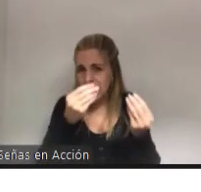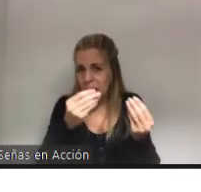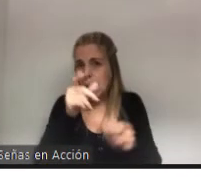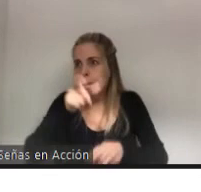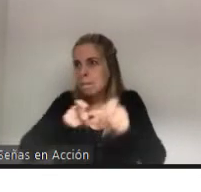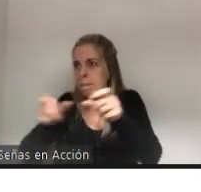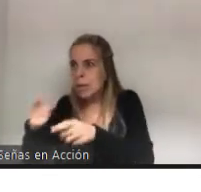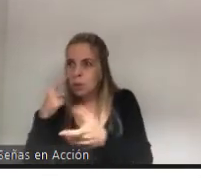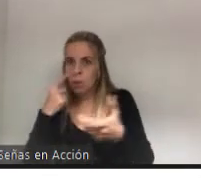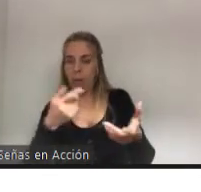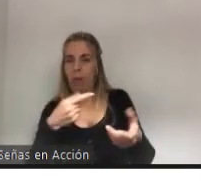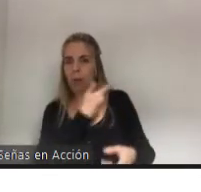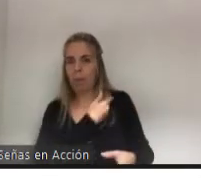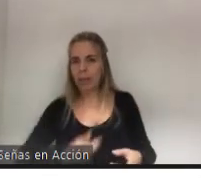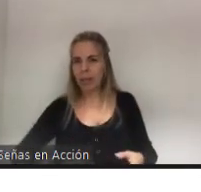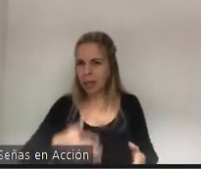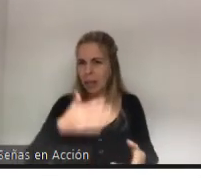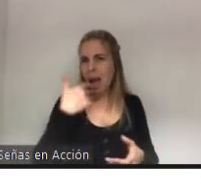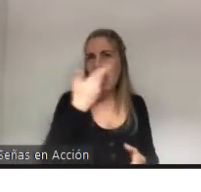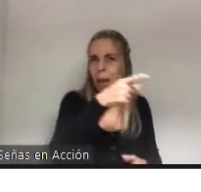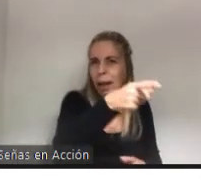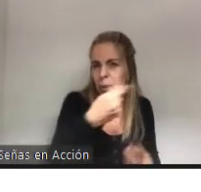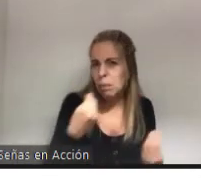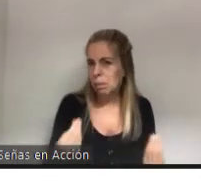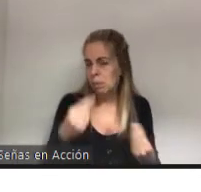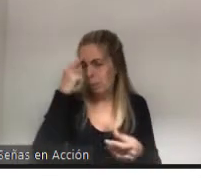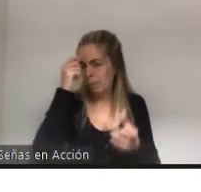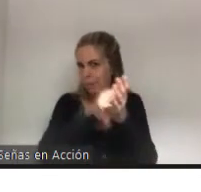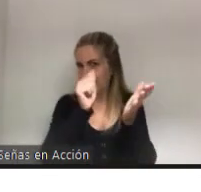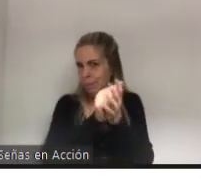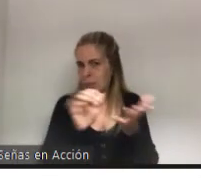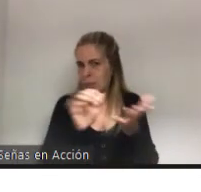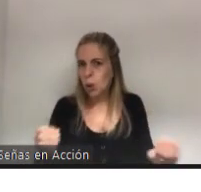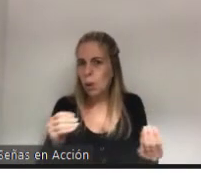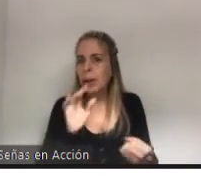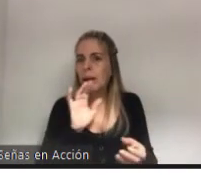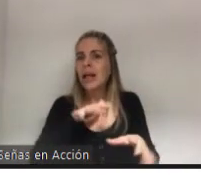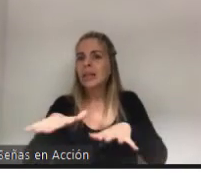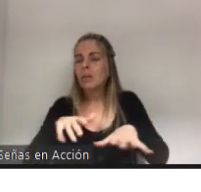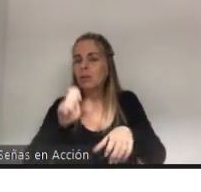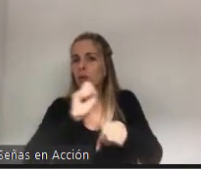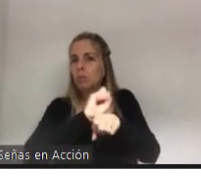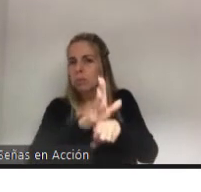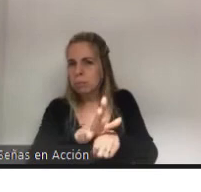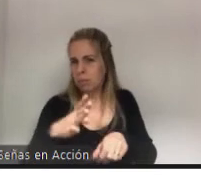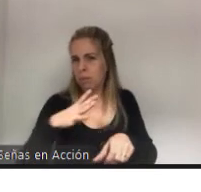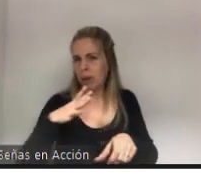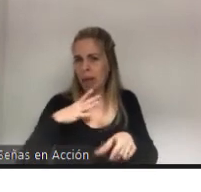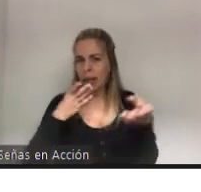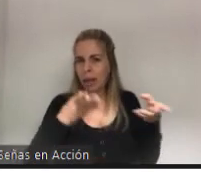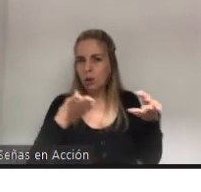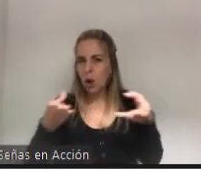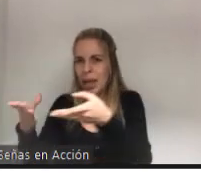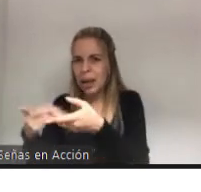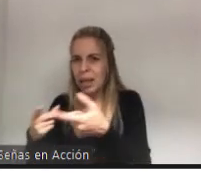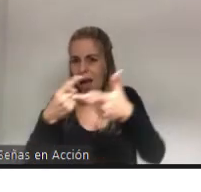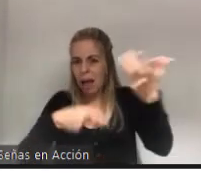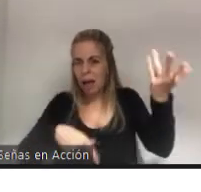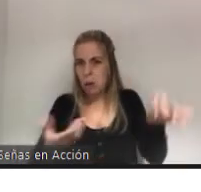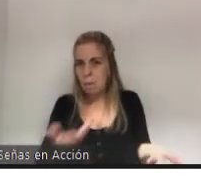be, or to describe what people who showed in such a level of dissociation, lack of